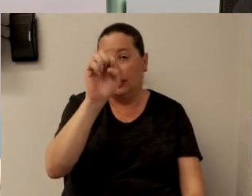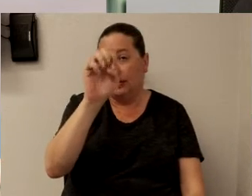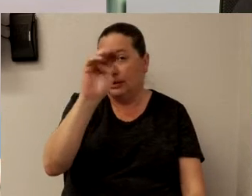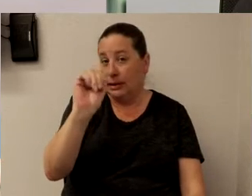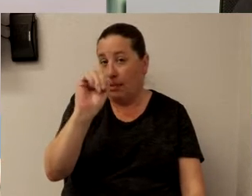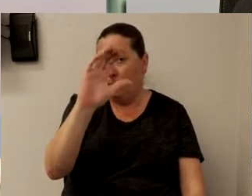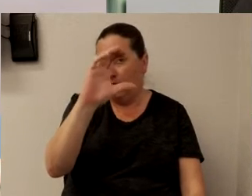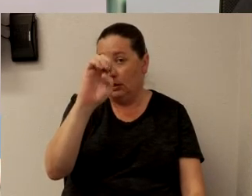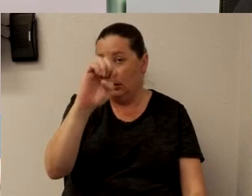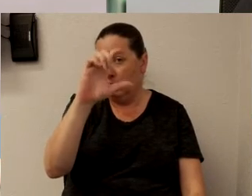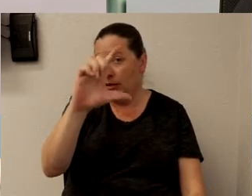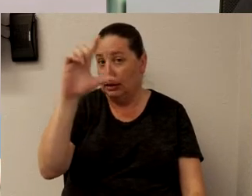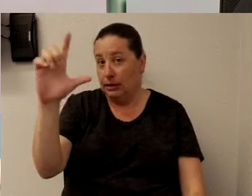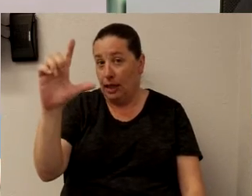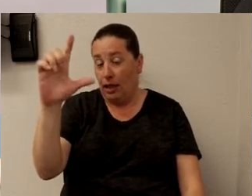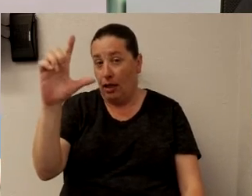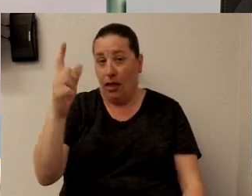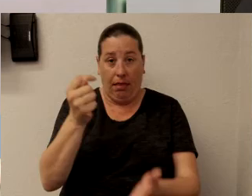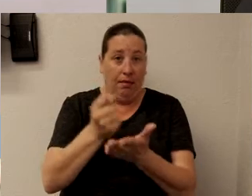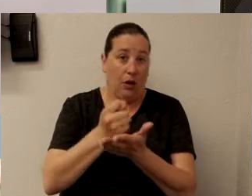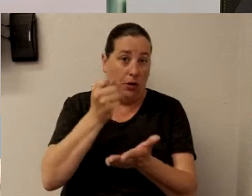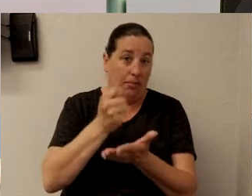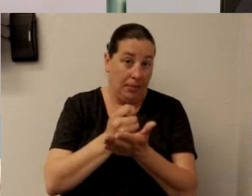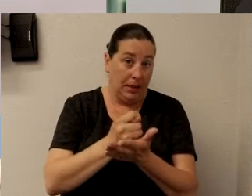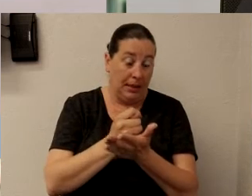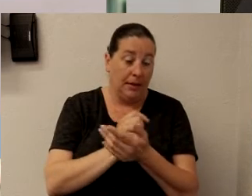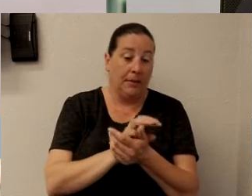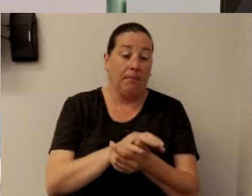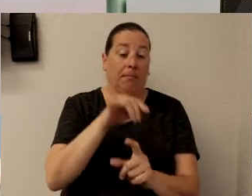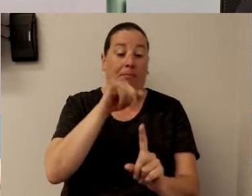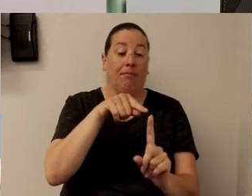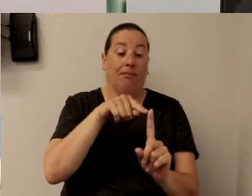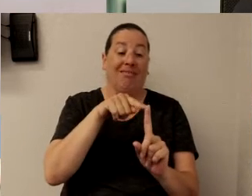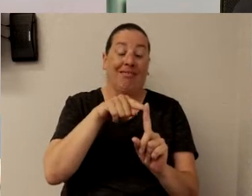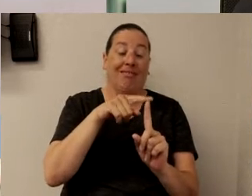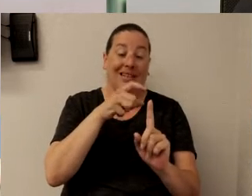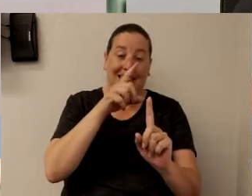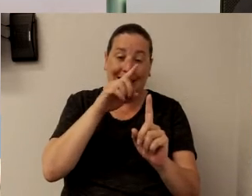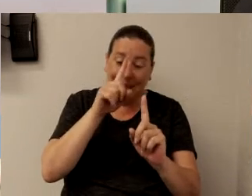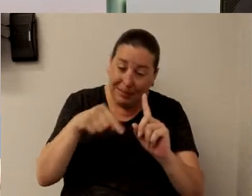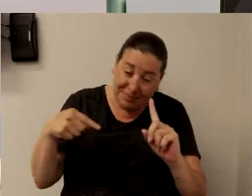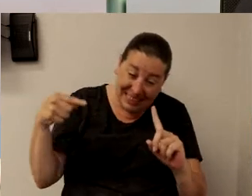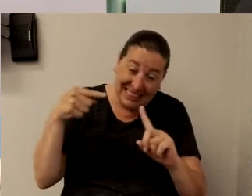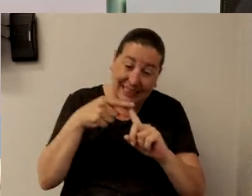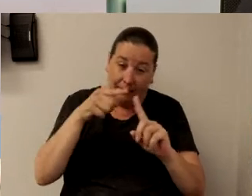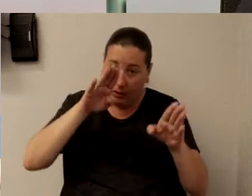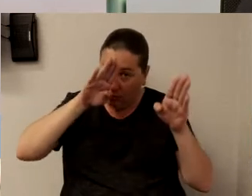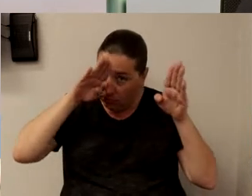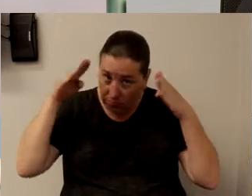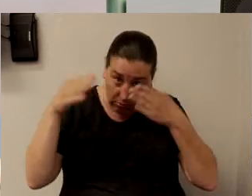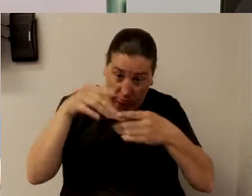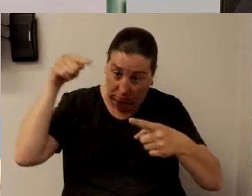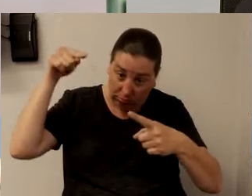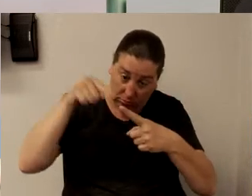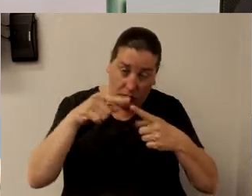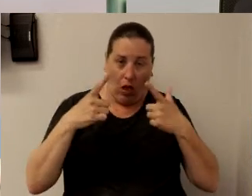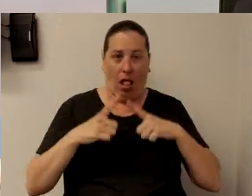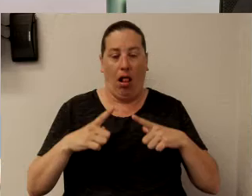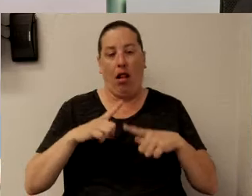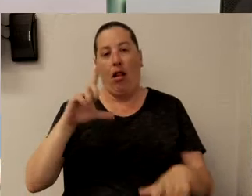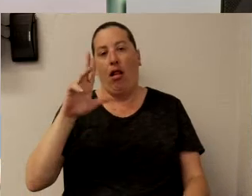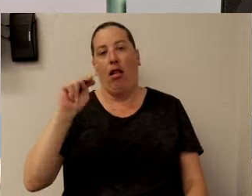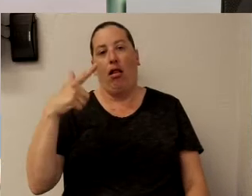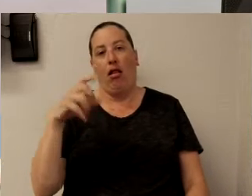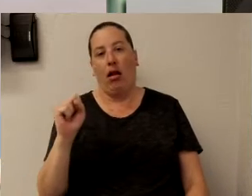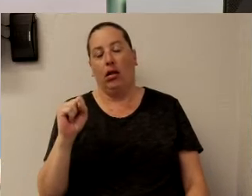would be specifically targeted to the lungs and respiratory related